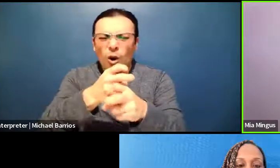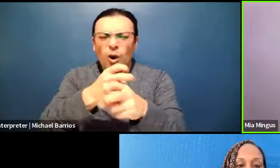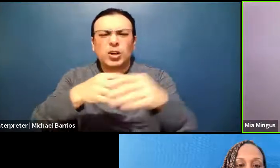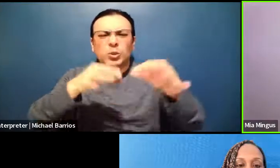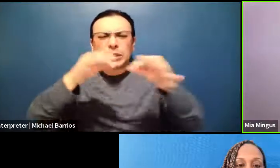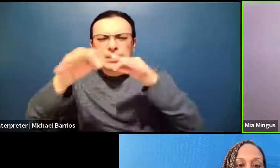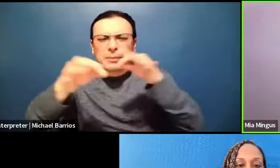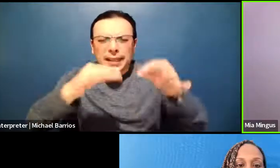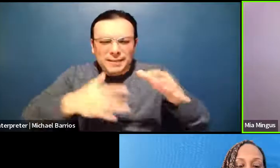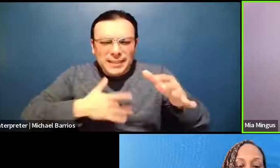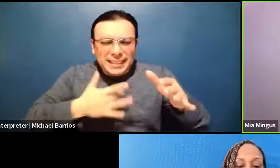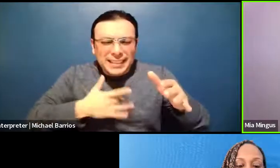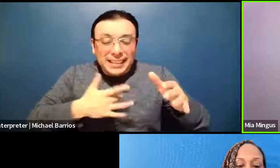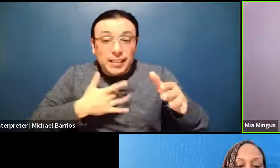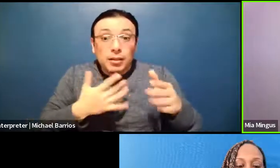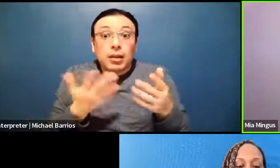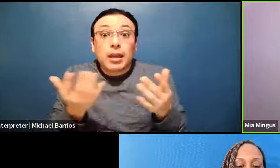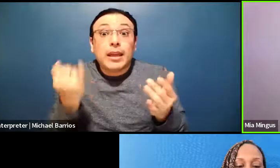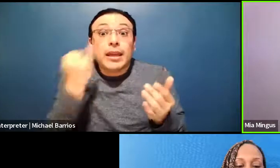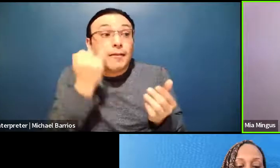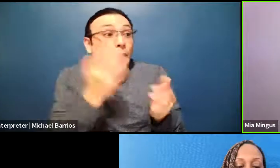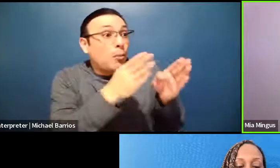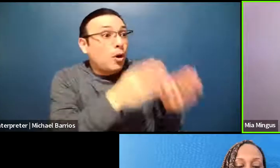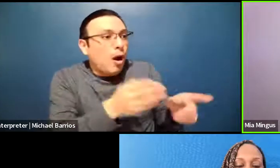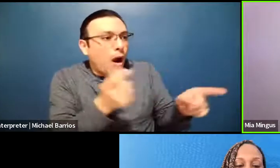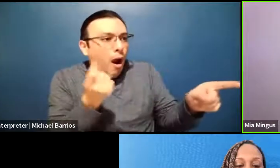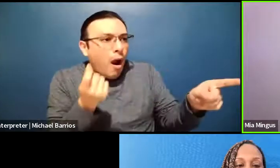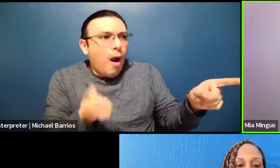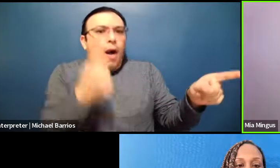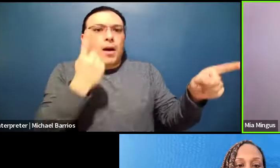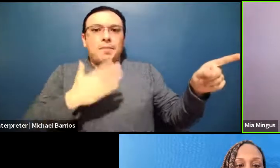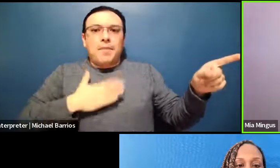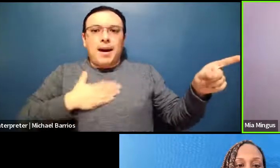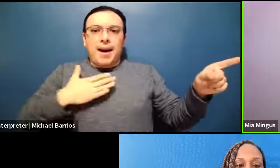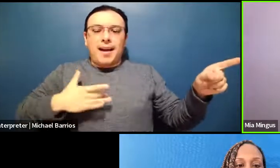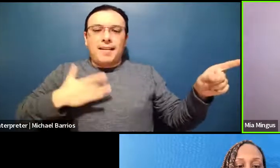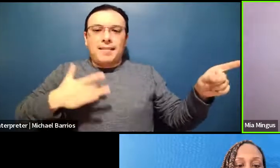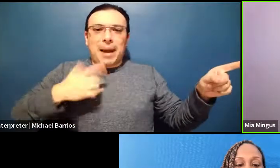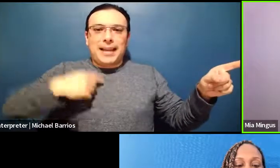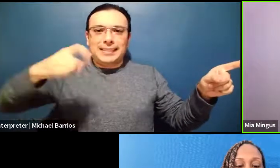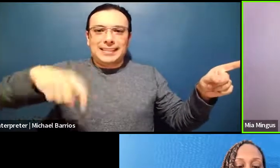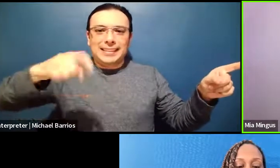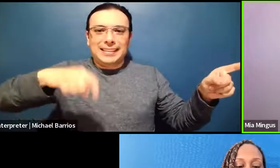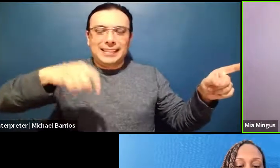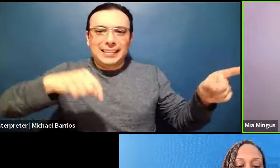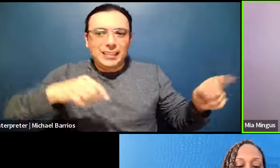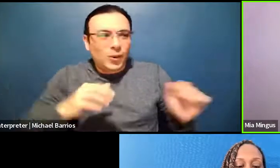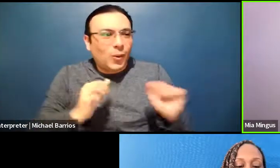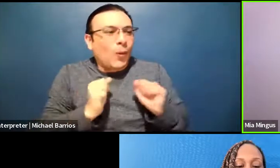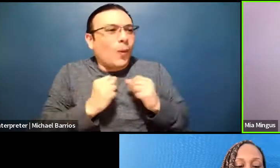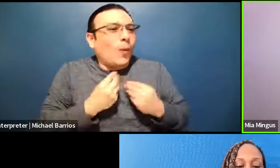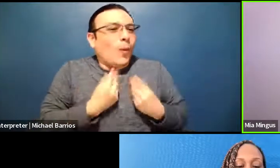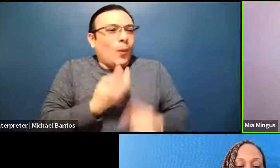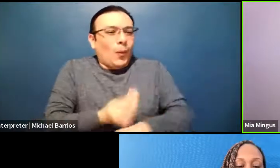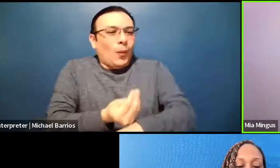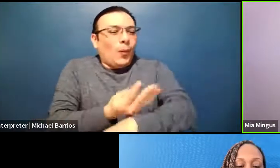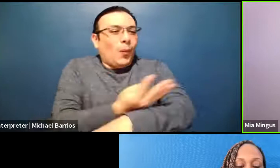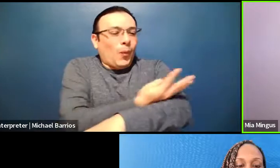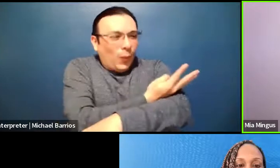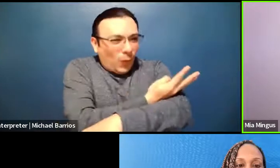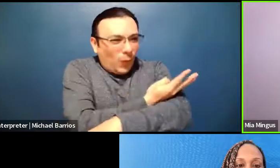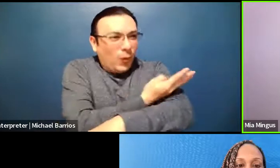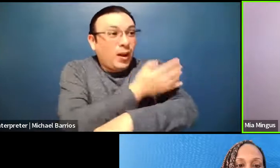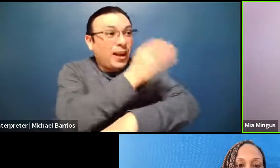someone else gets your access needs. The kind of eerie comfort that your disabled self feels with someone on